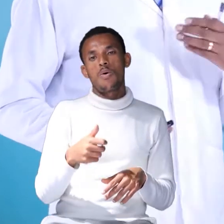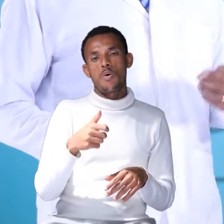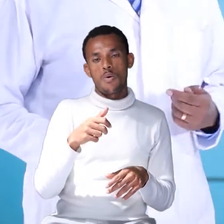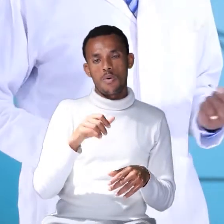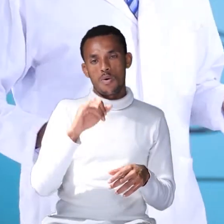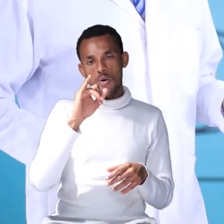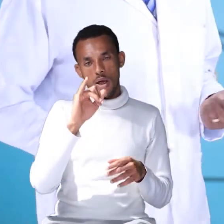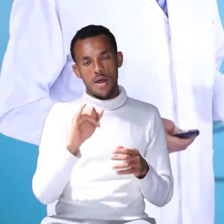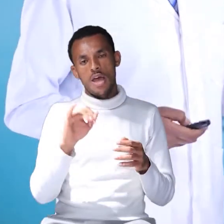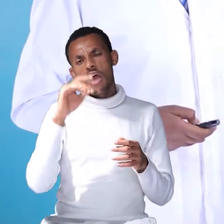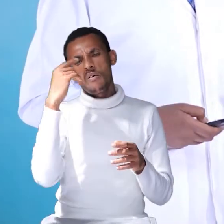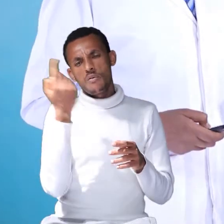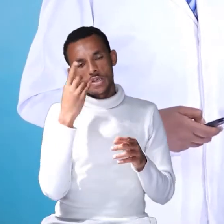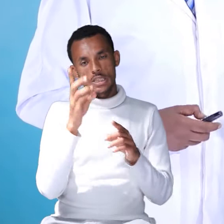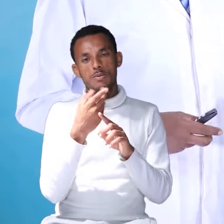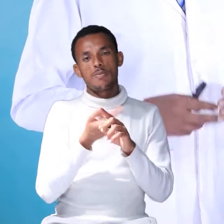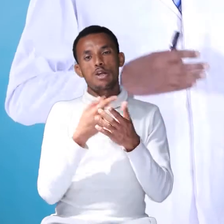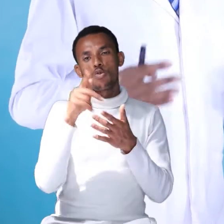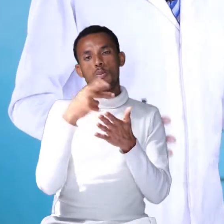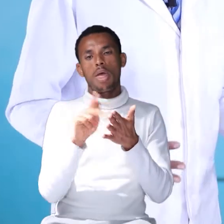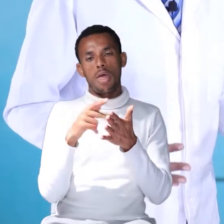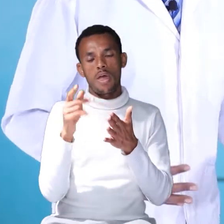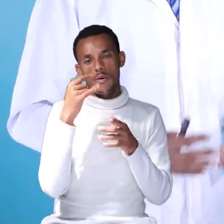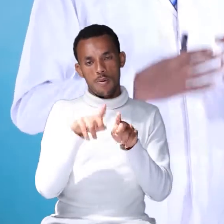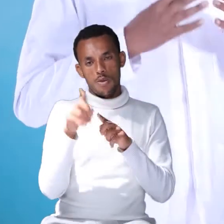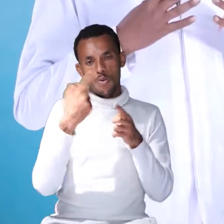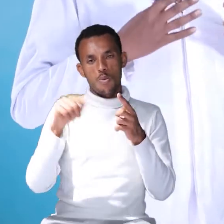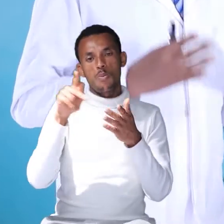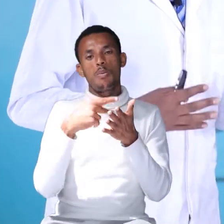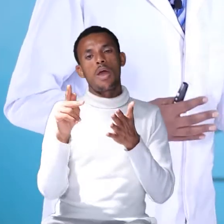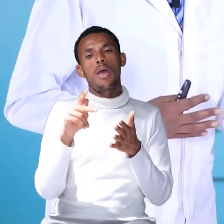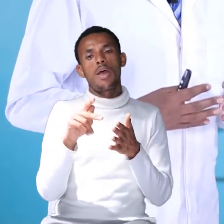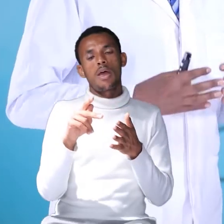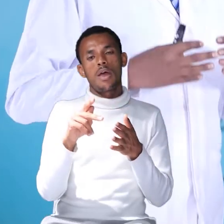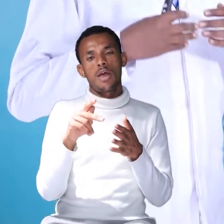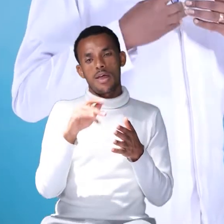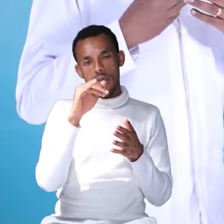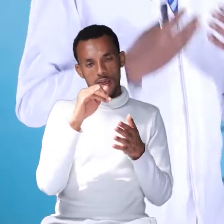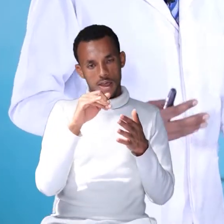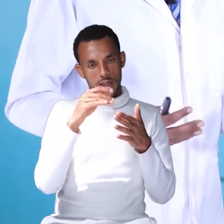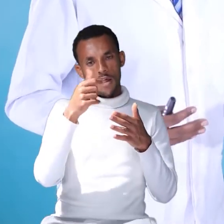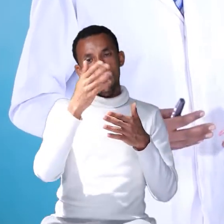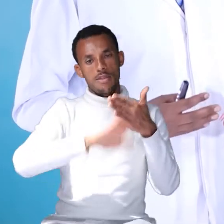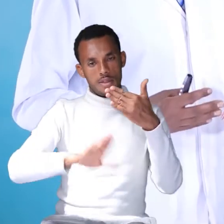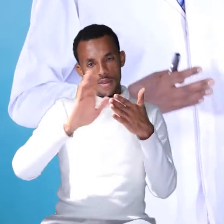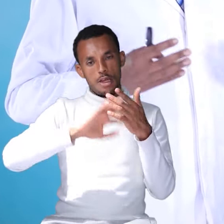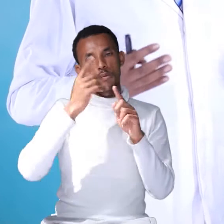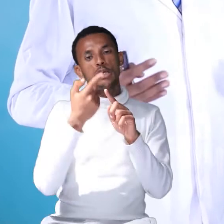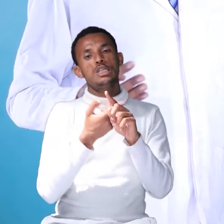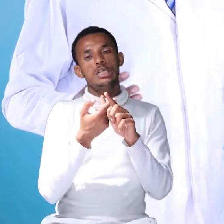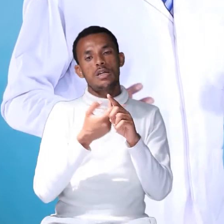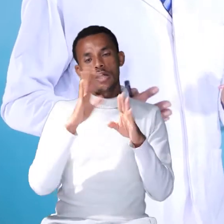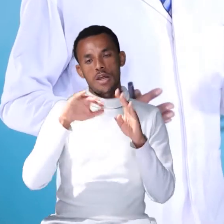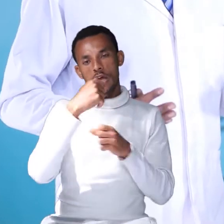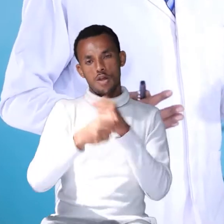which means every 6 months will be charged. If you have agreed to pay interest monthly, in a